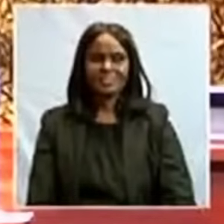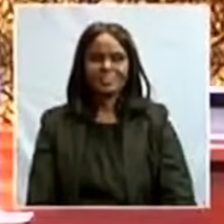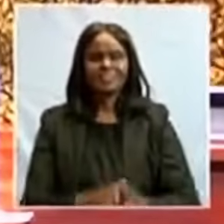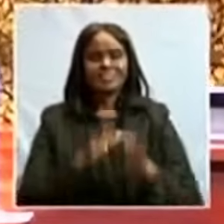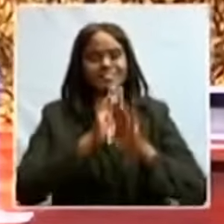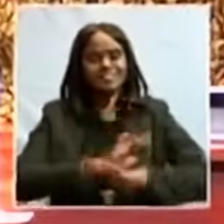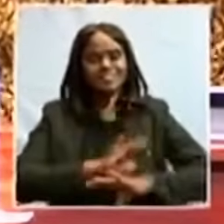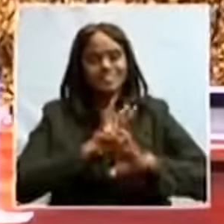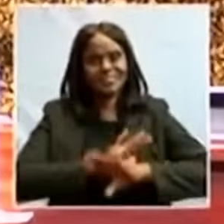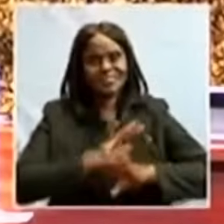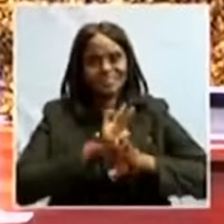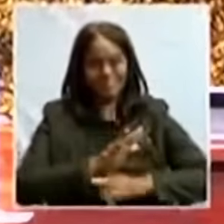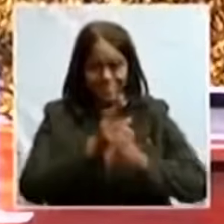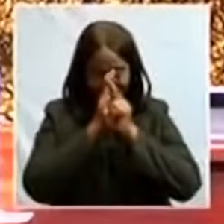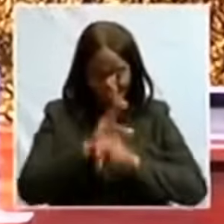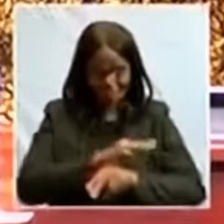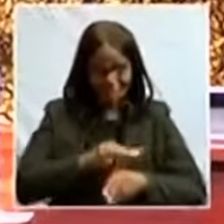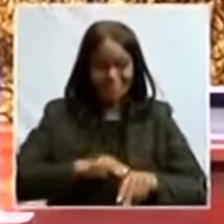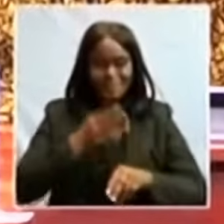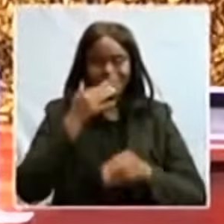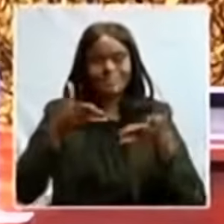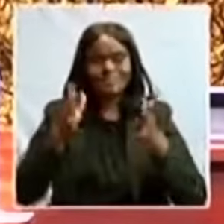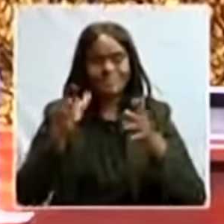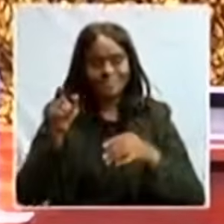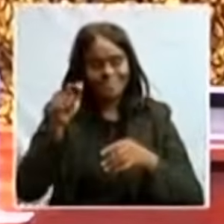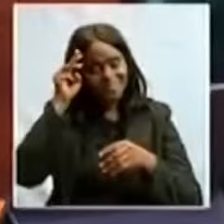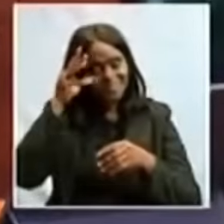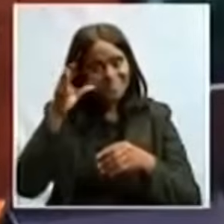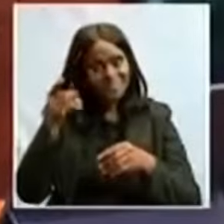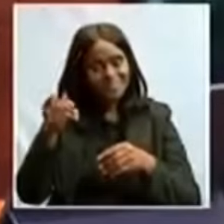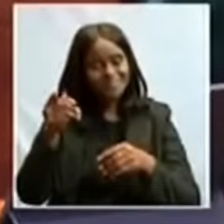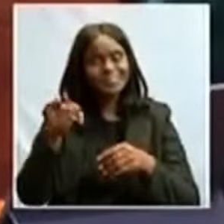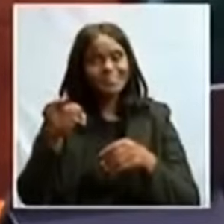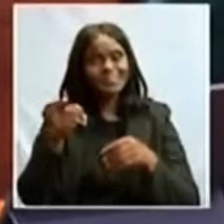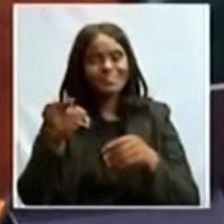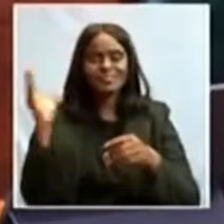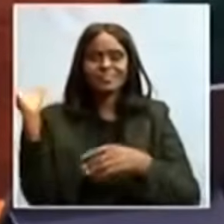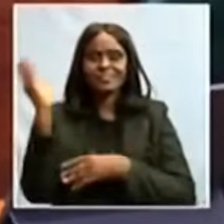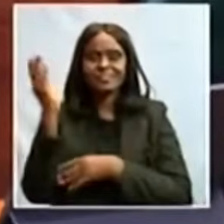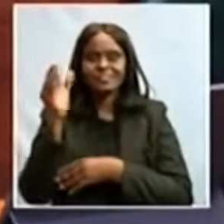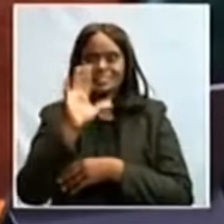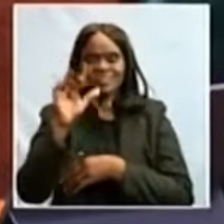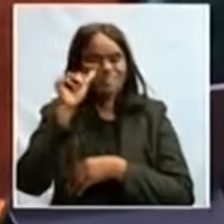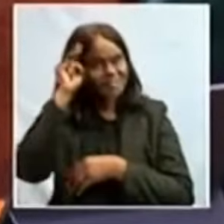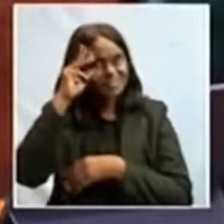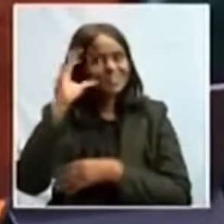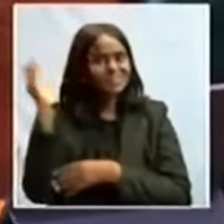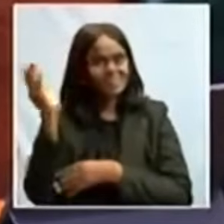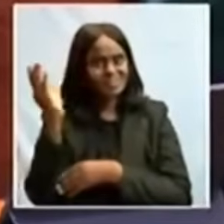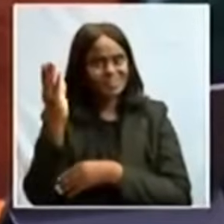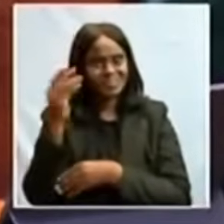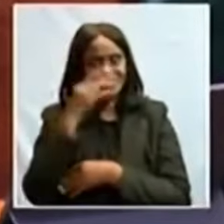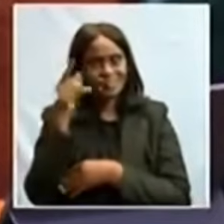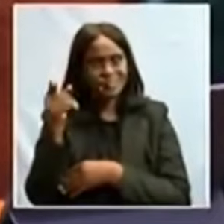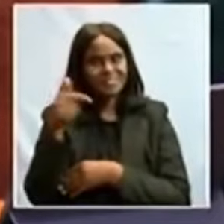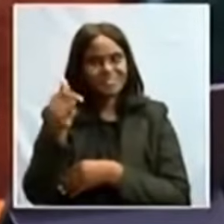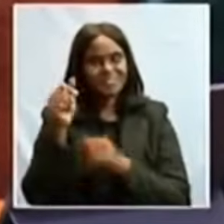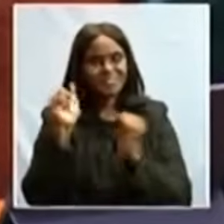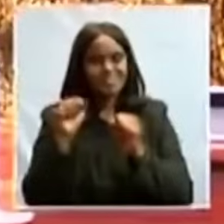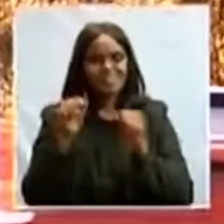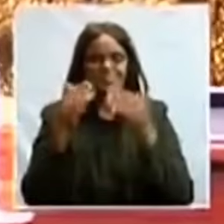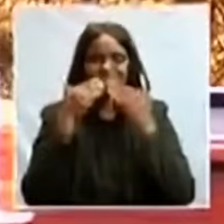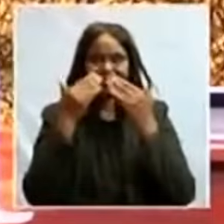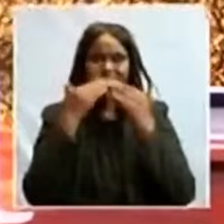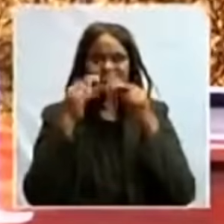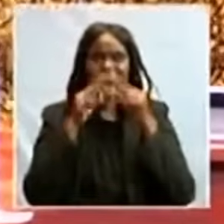Order, honorable members. Let's allow the Honorable Minister to deliver his ministerial statement. Thank